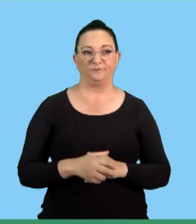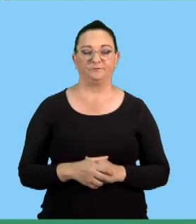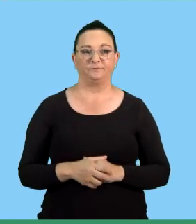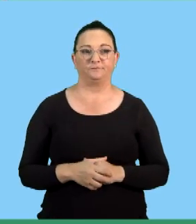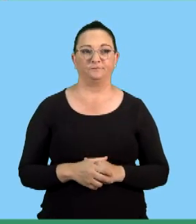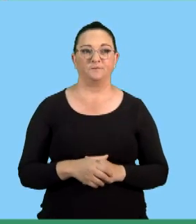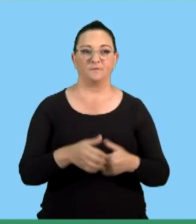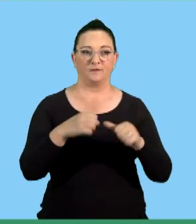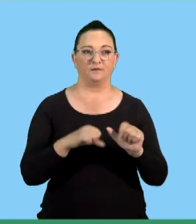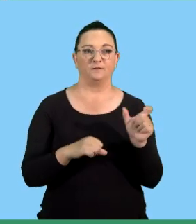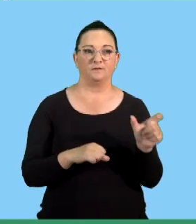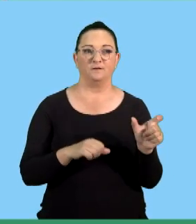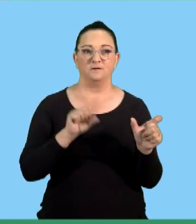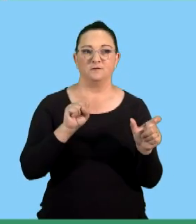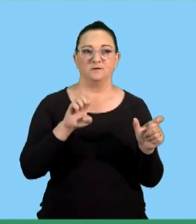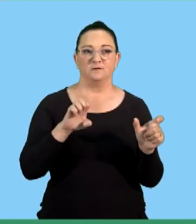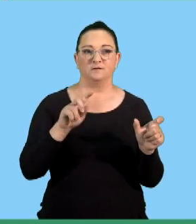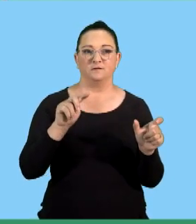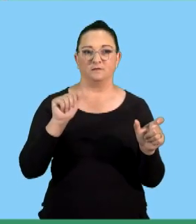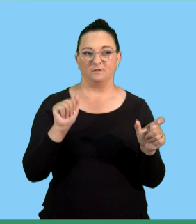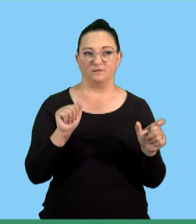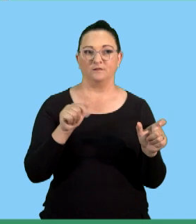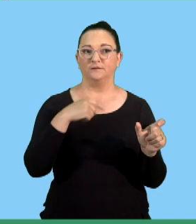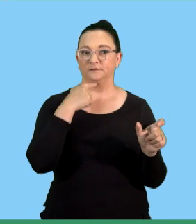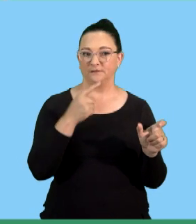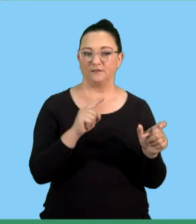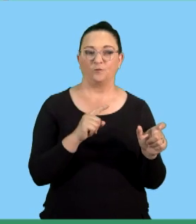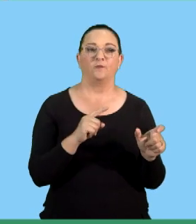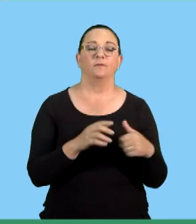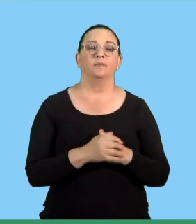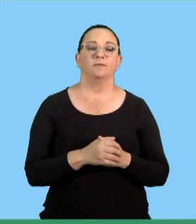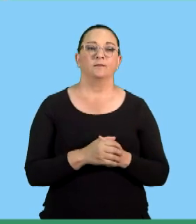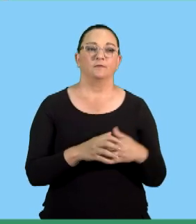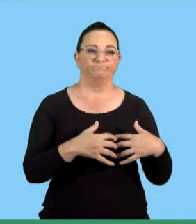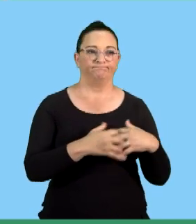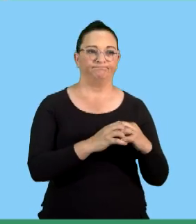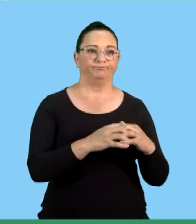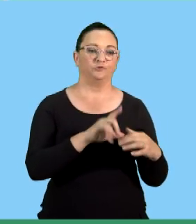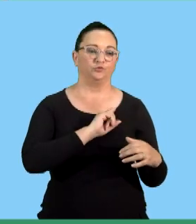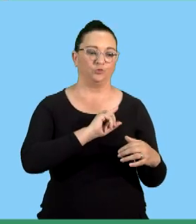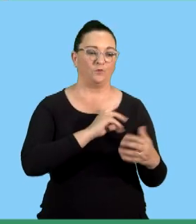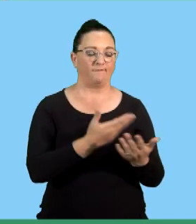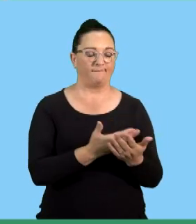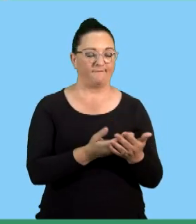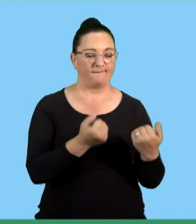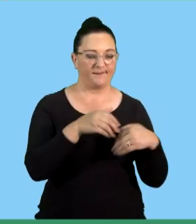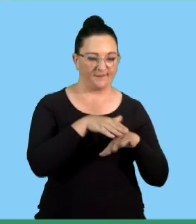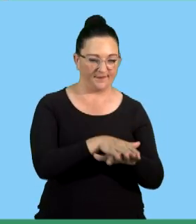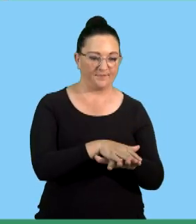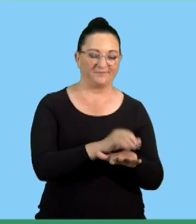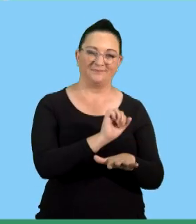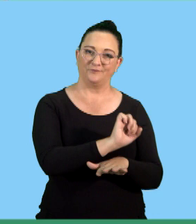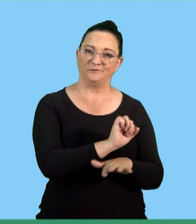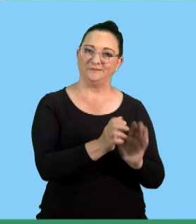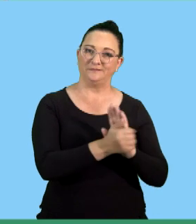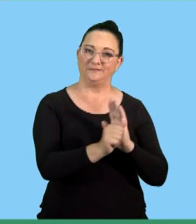We also spoke about the SETAs. We said these organizations were established in order to monitor the